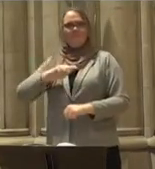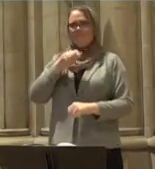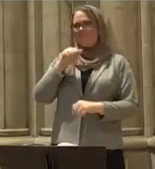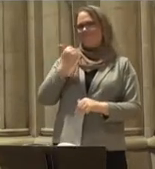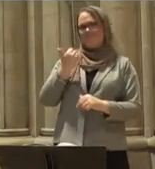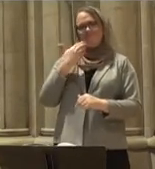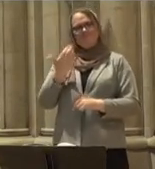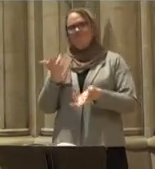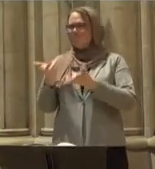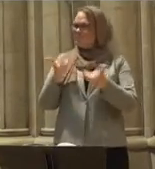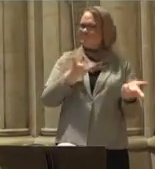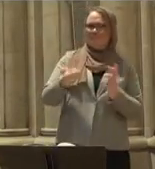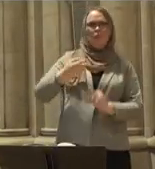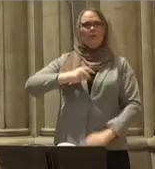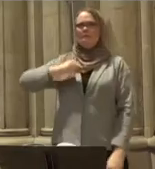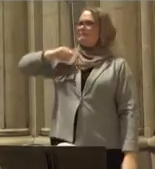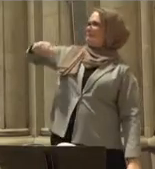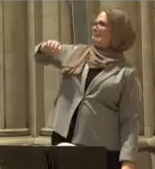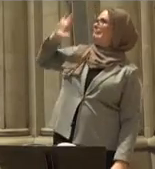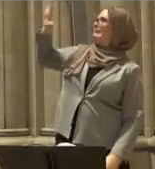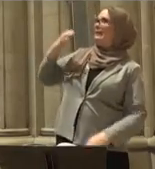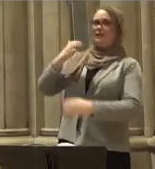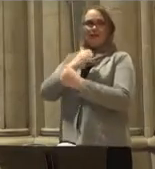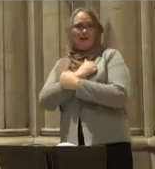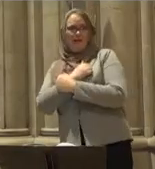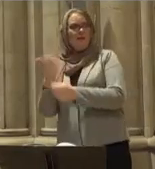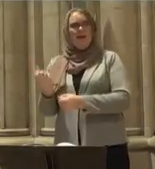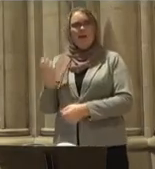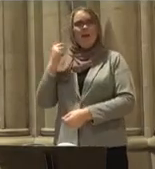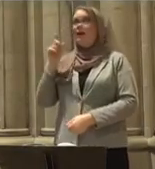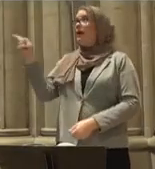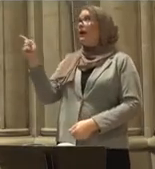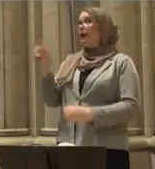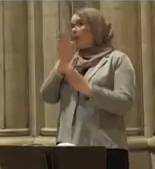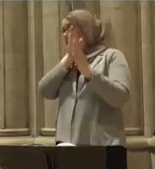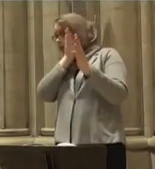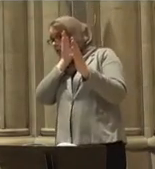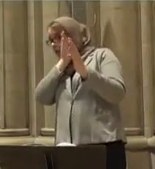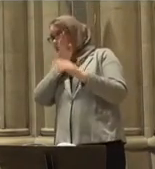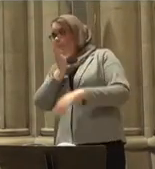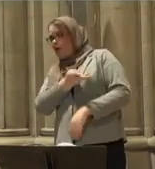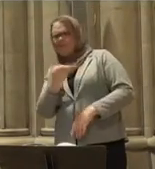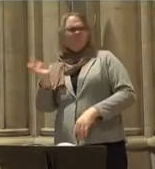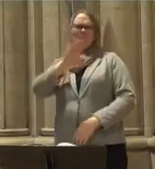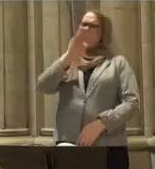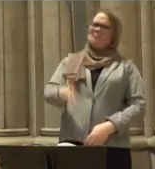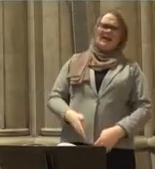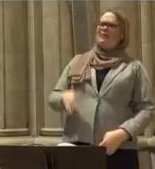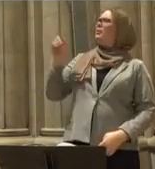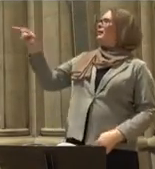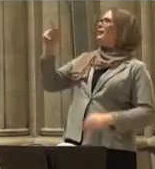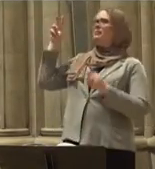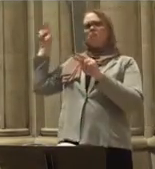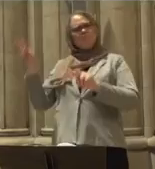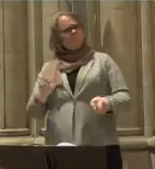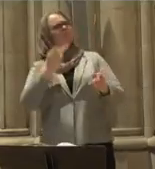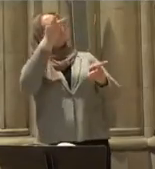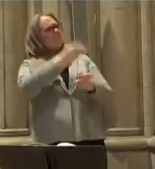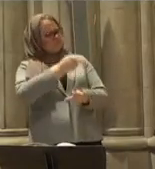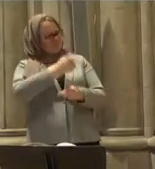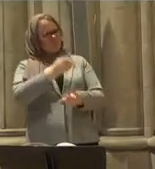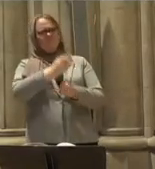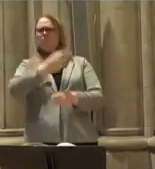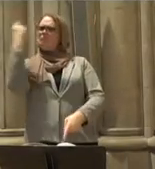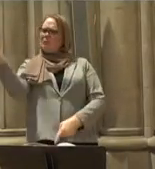Yet you never ceased to care for us and prepared the way of salvation for all people. Through Abraham